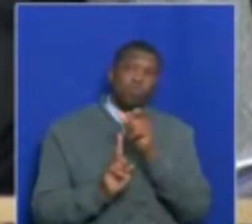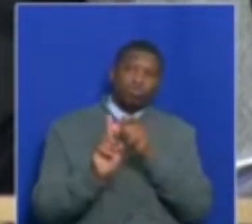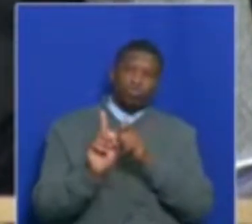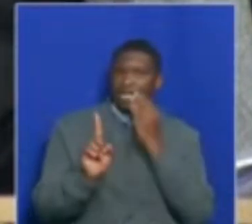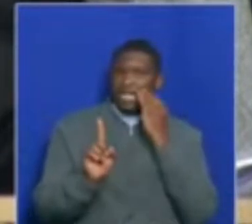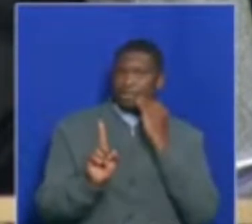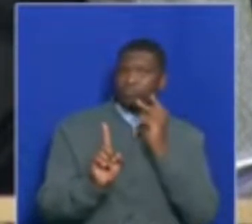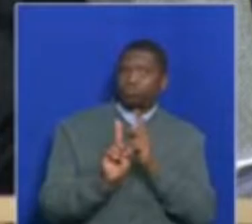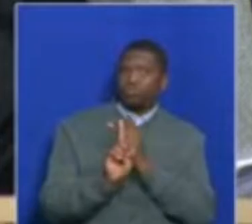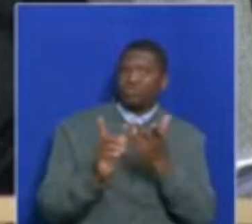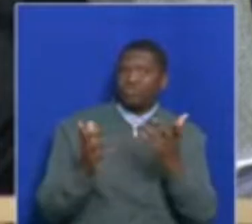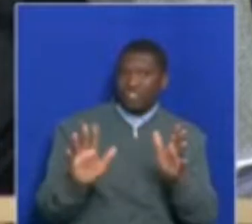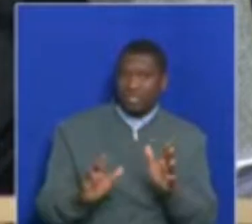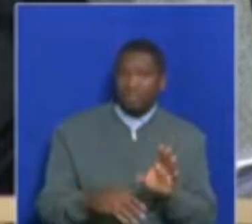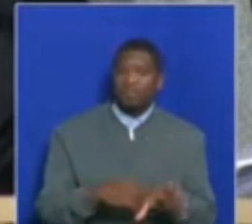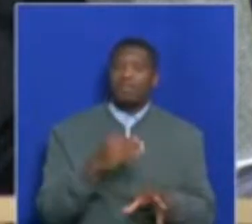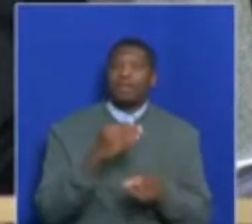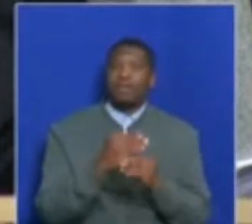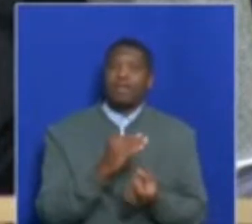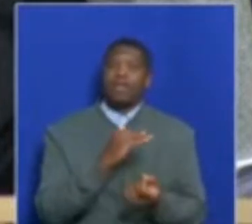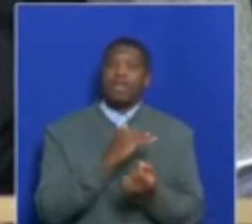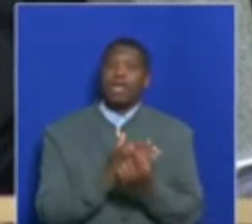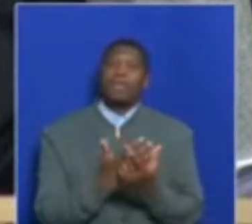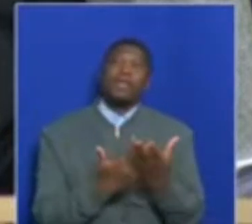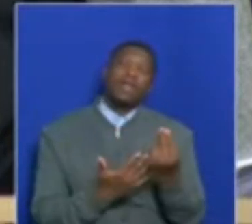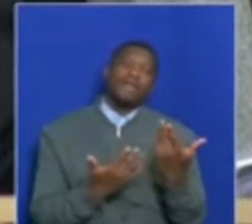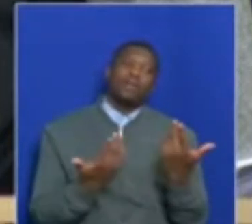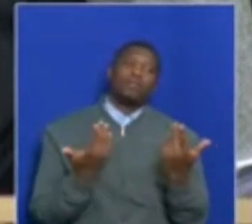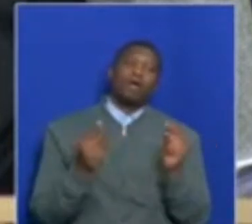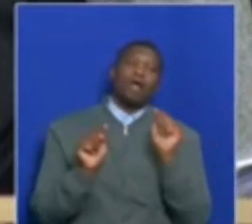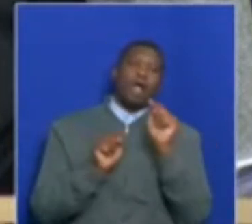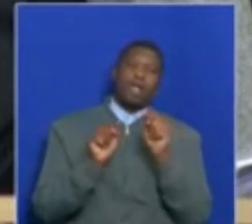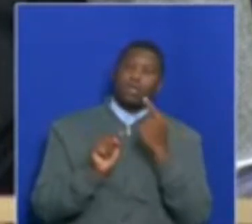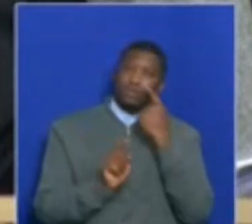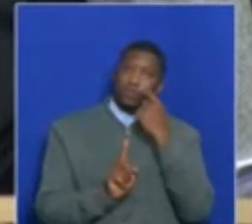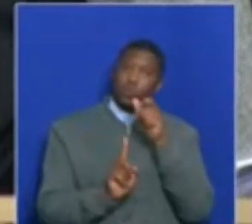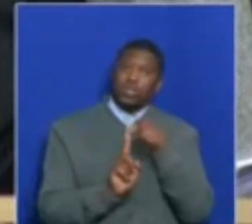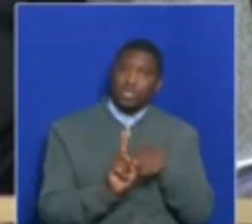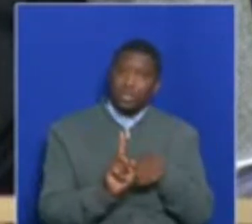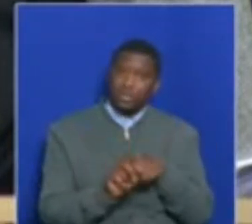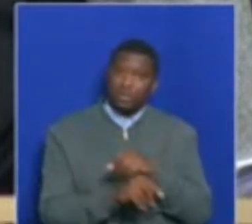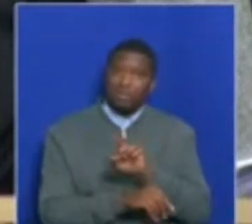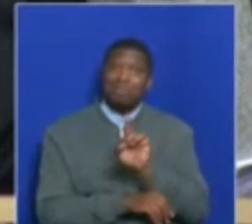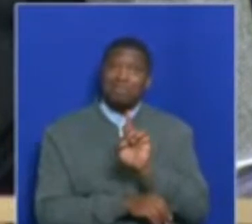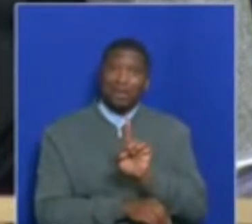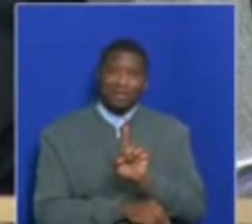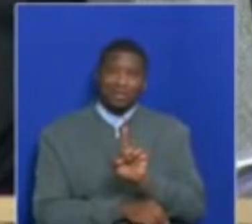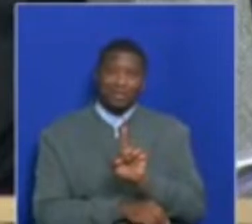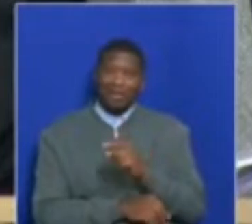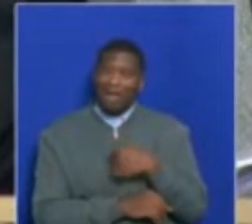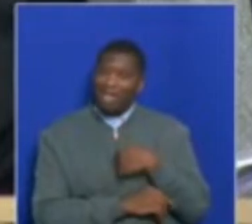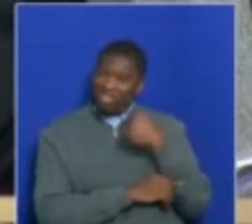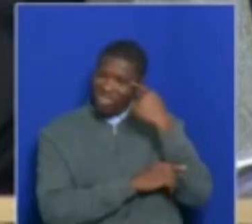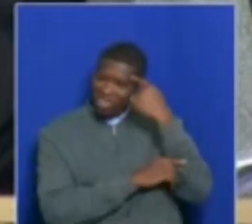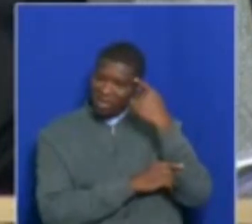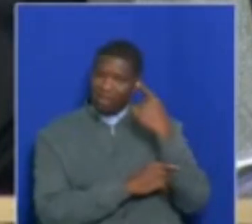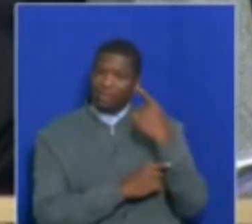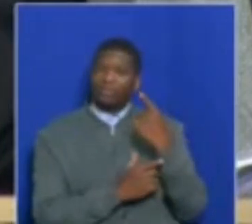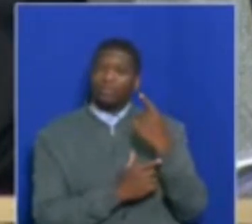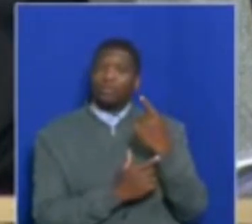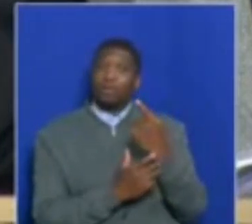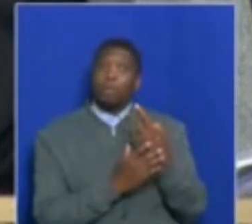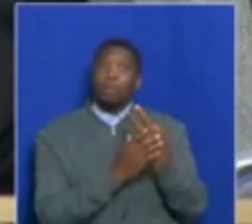was an alleged witness. But I think with both those